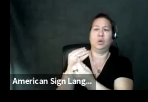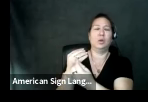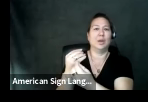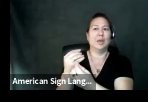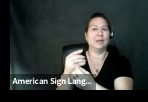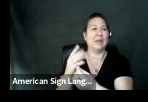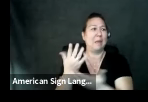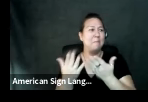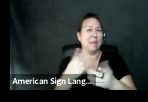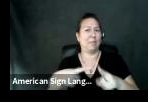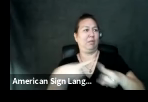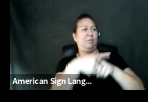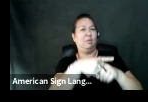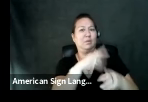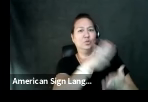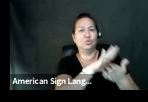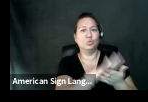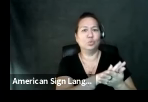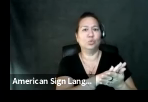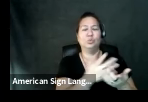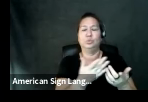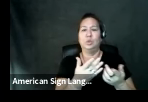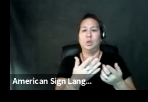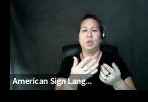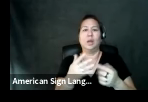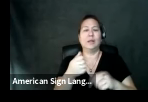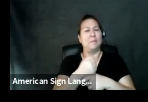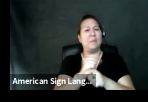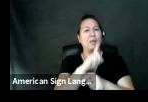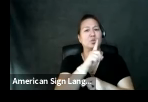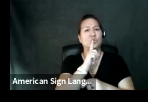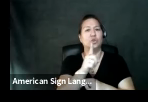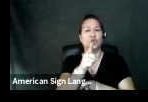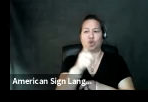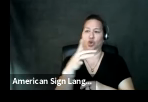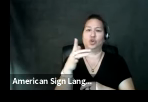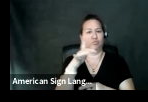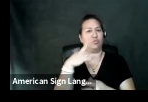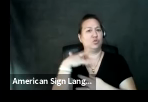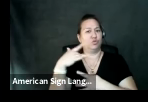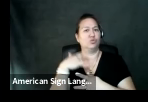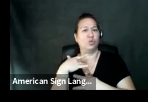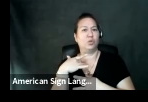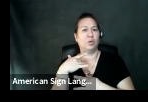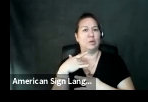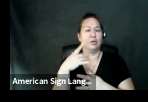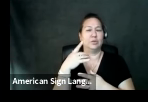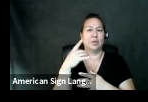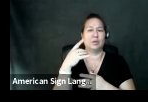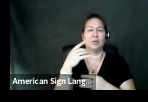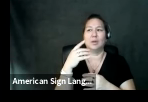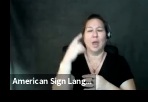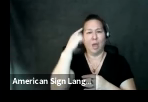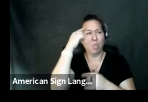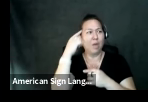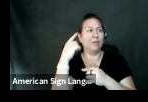that they say their struggles are within the school setting? Making sure that you're concerns are addressed and that we're noting them throughout the